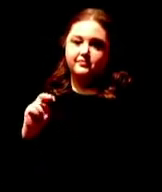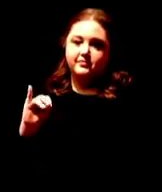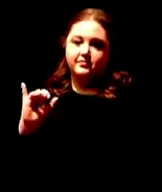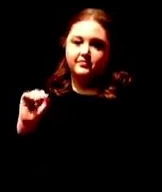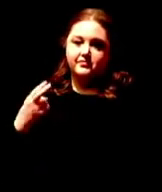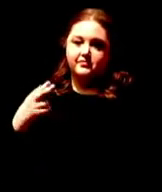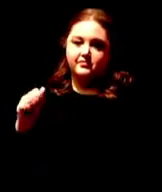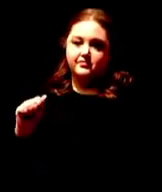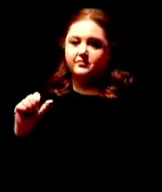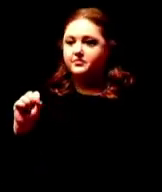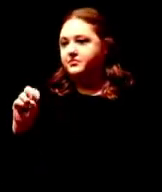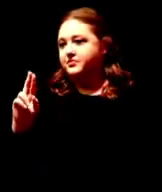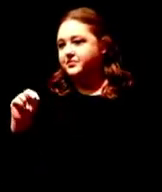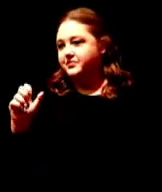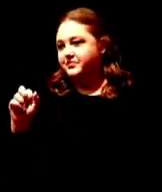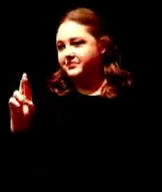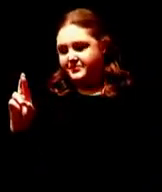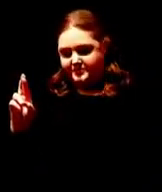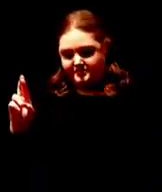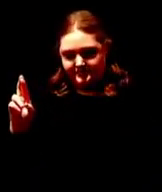Anisha Sunar.